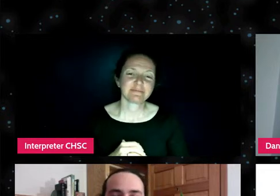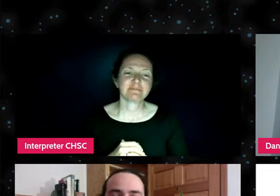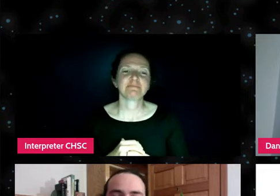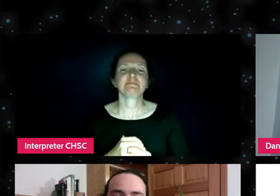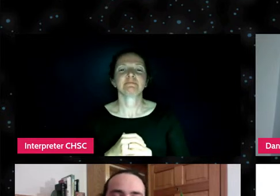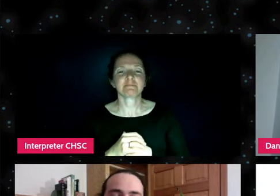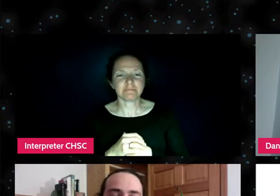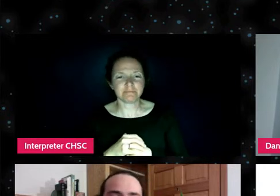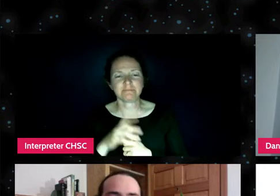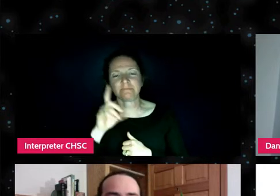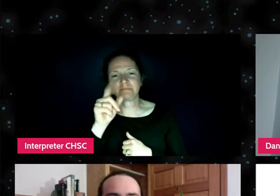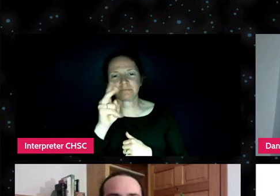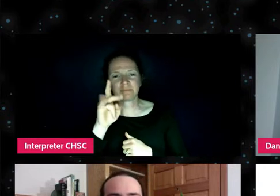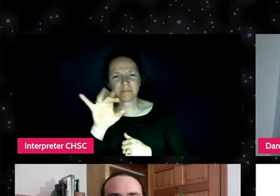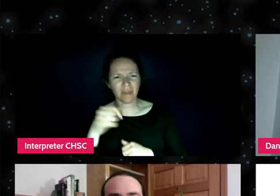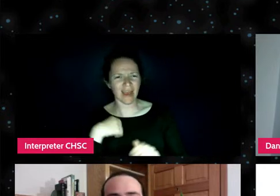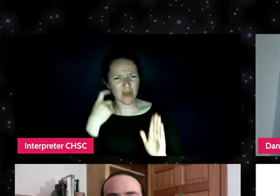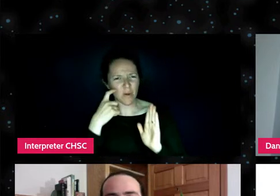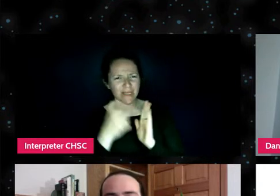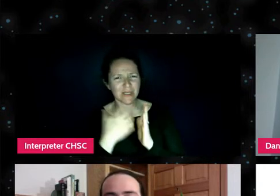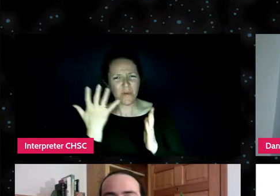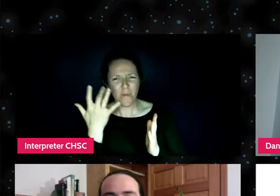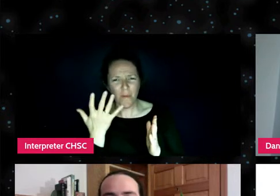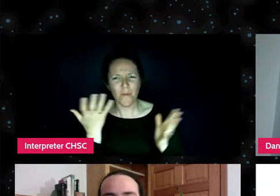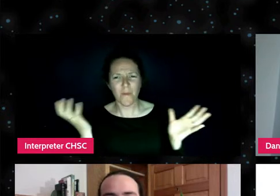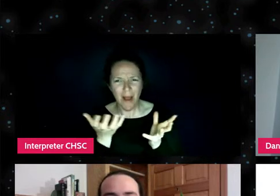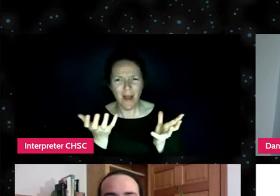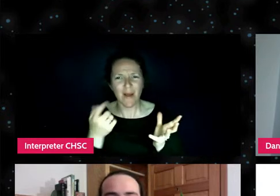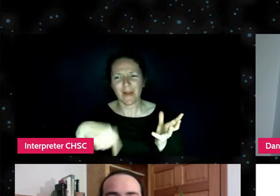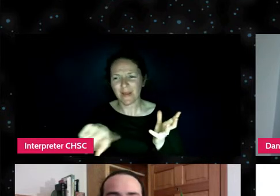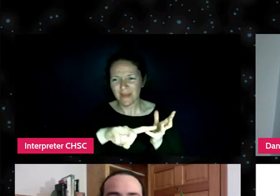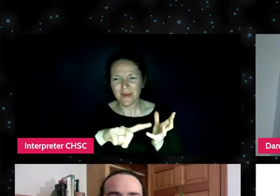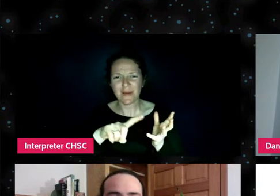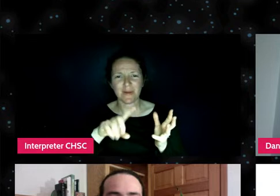of camaraderie I found amongst the plaintiffs, and just,